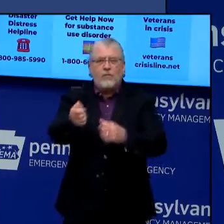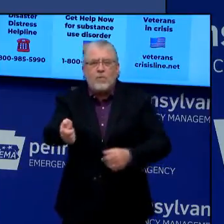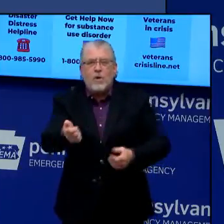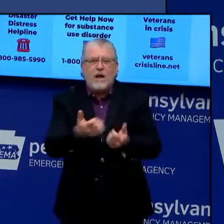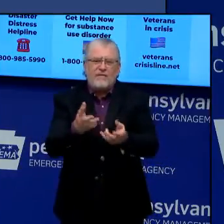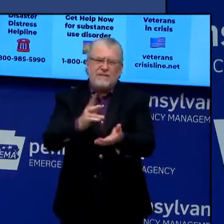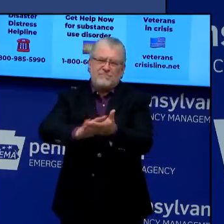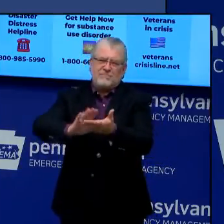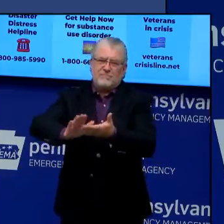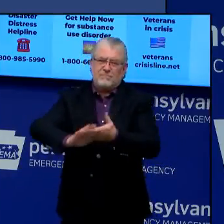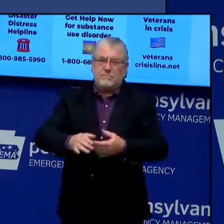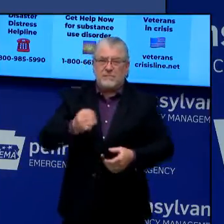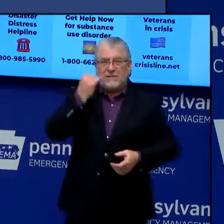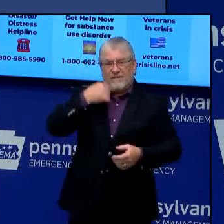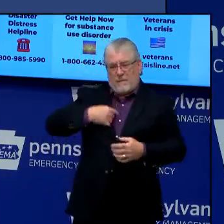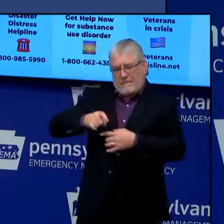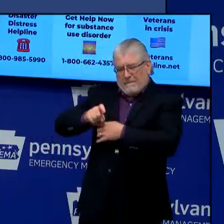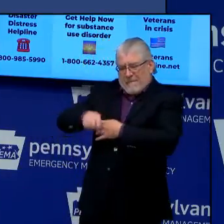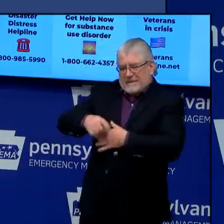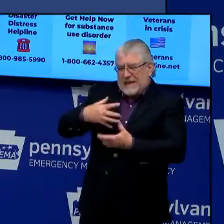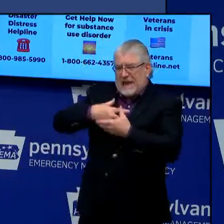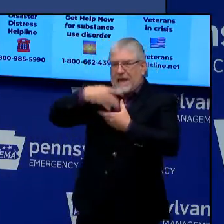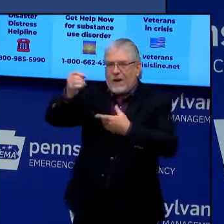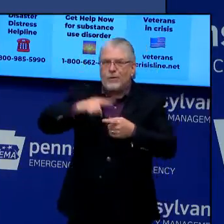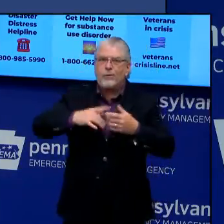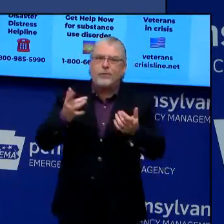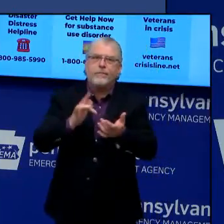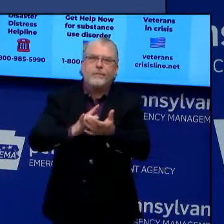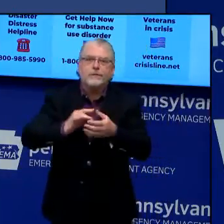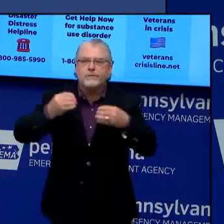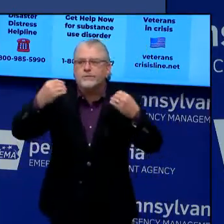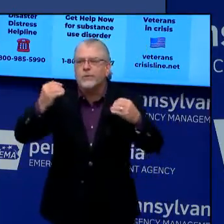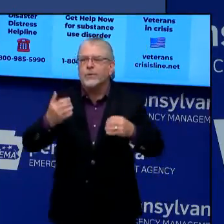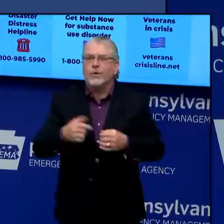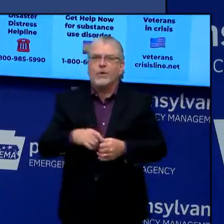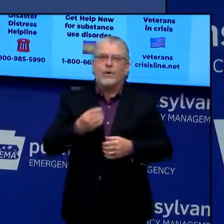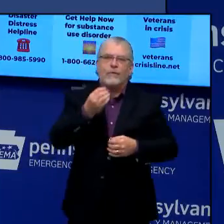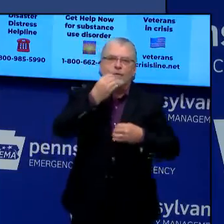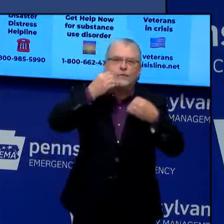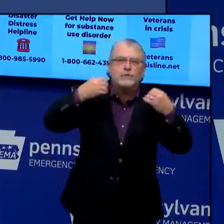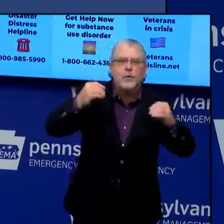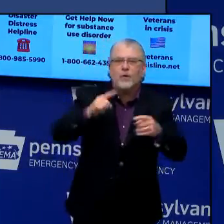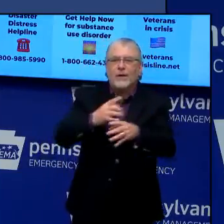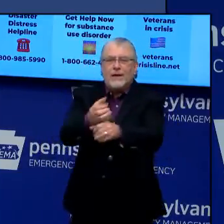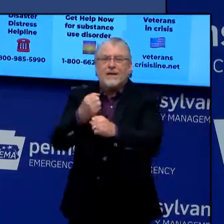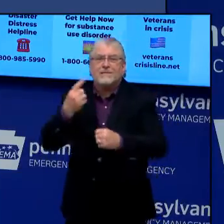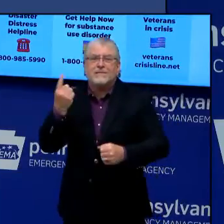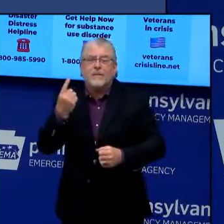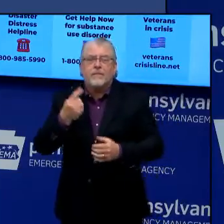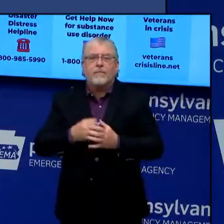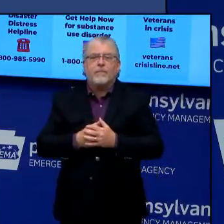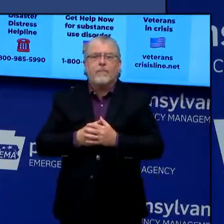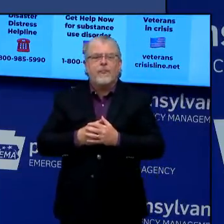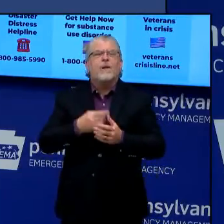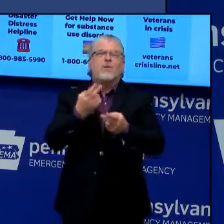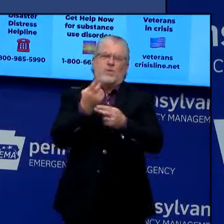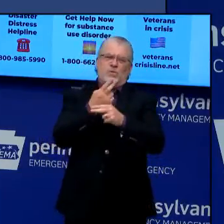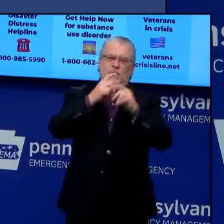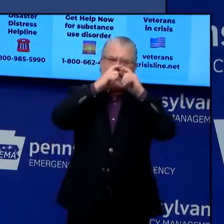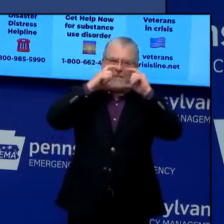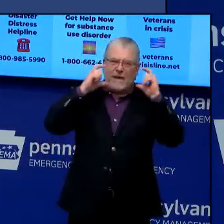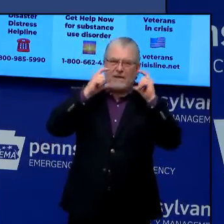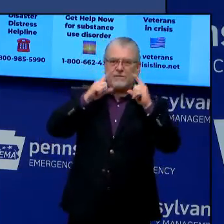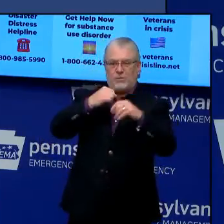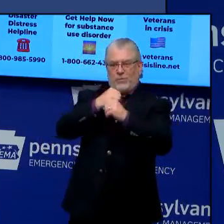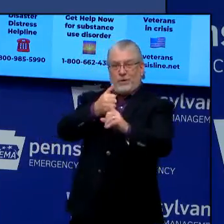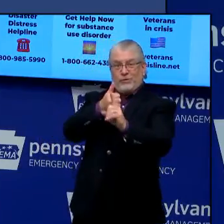a mask if you're going to come into contact with others. These everyday prevention measures can help slow